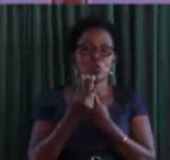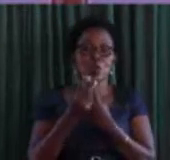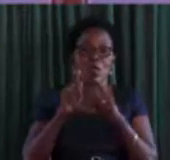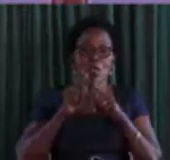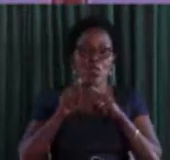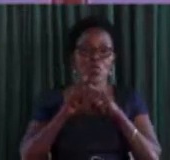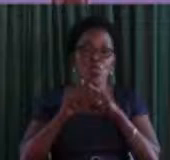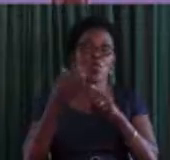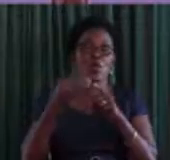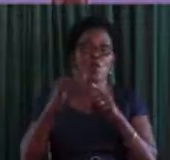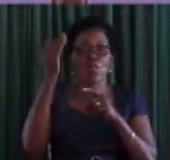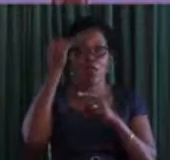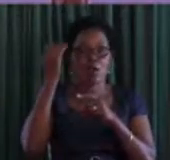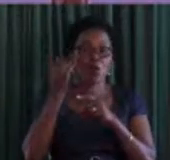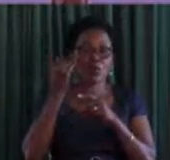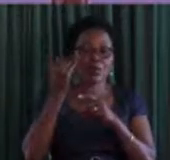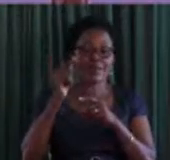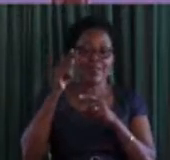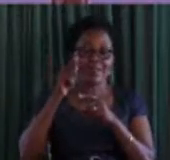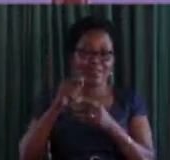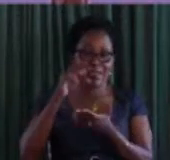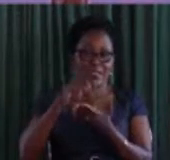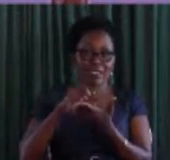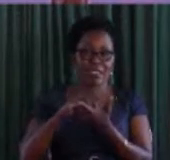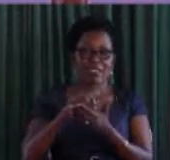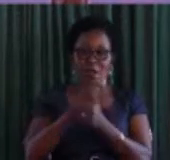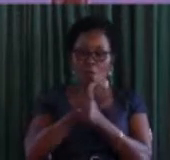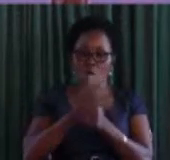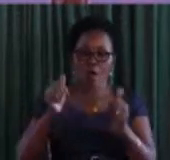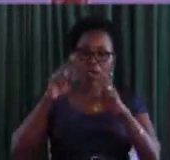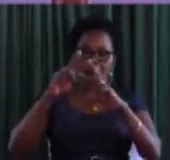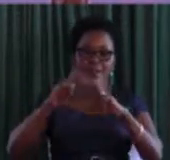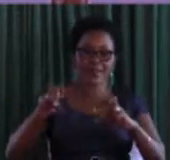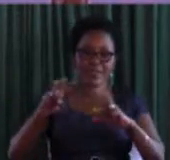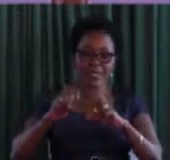very well researched, well reasoned.